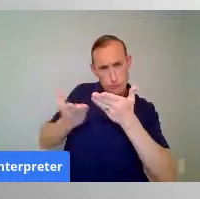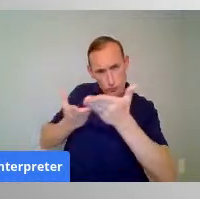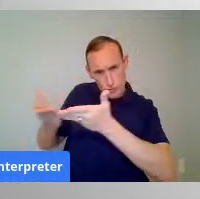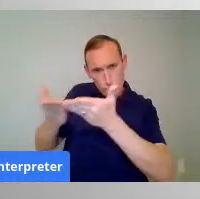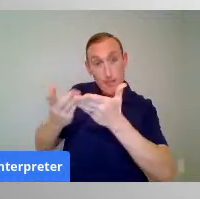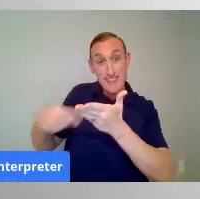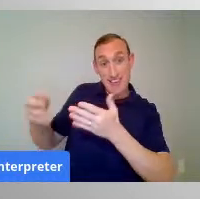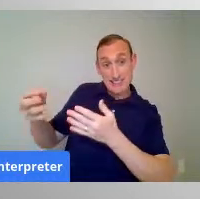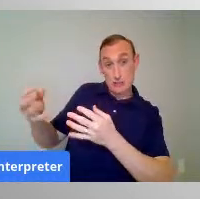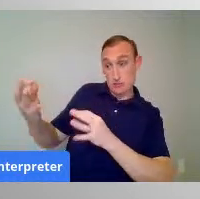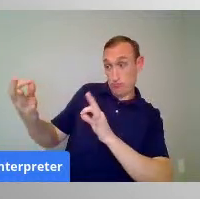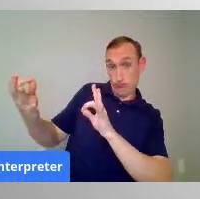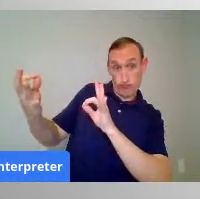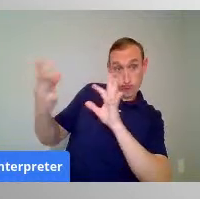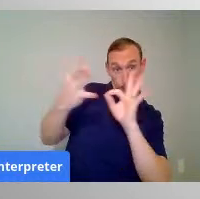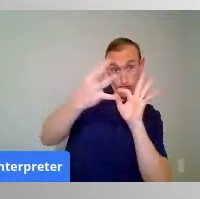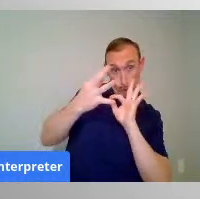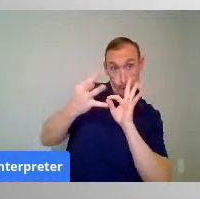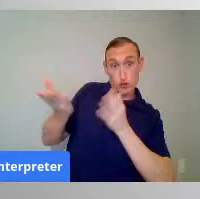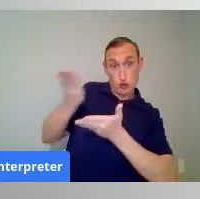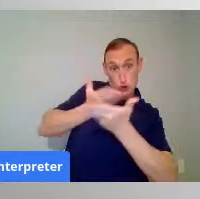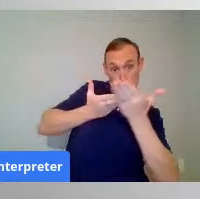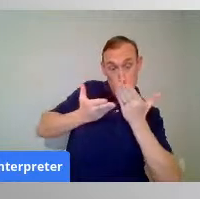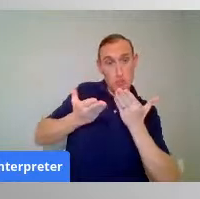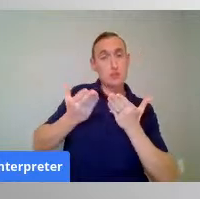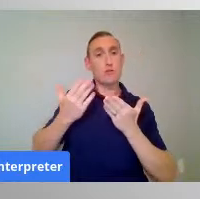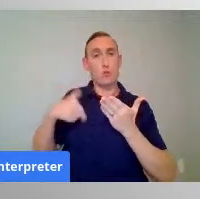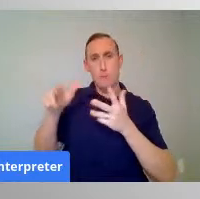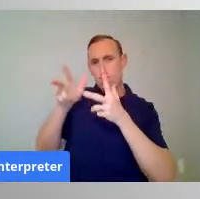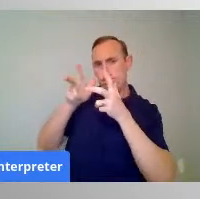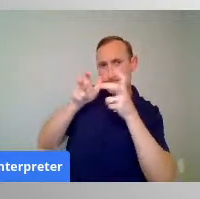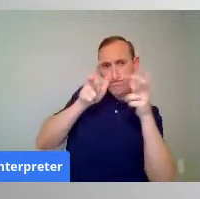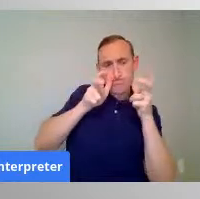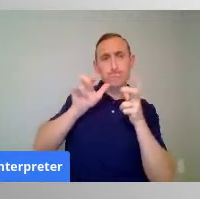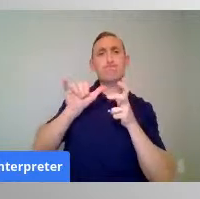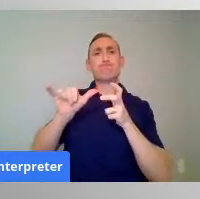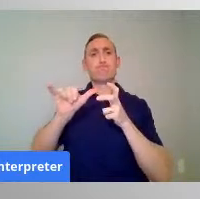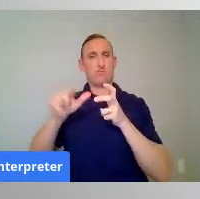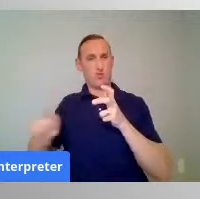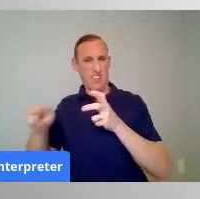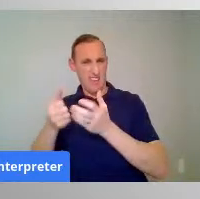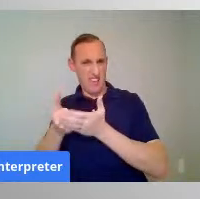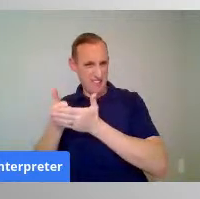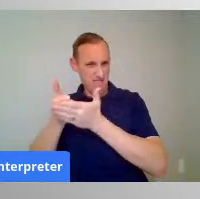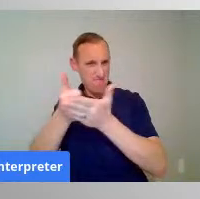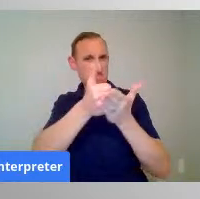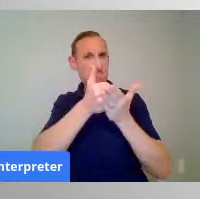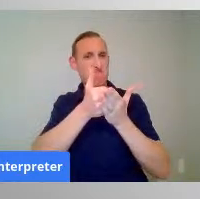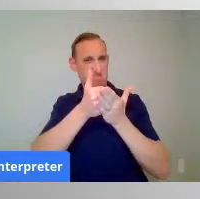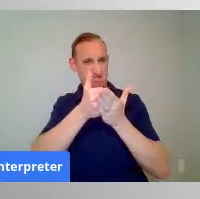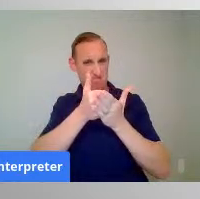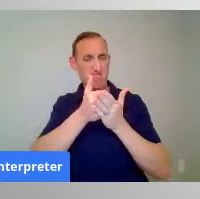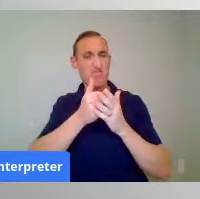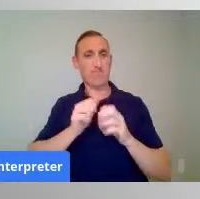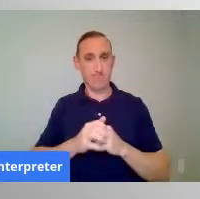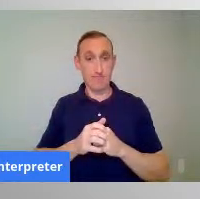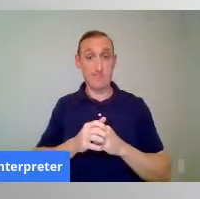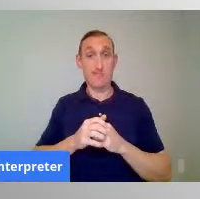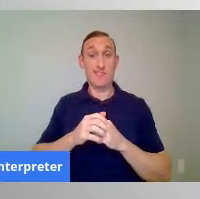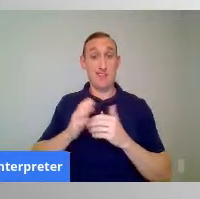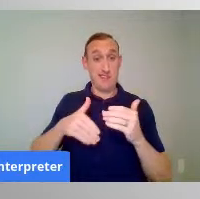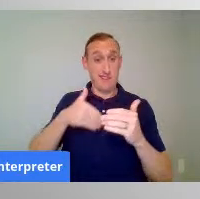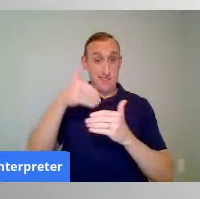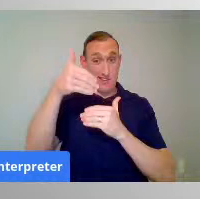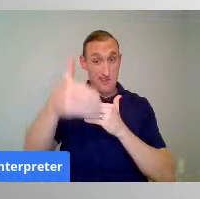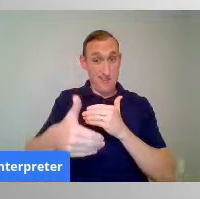virtually, some of those meetings have continued, and we're excited as bringing on the next phase of this group